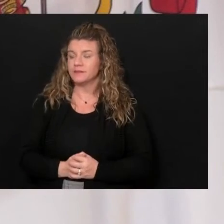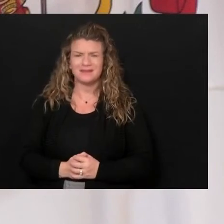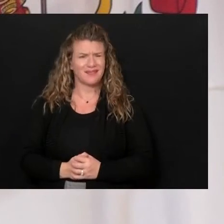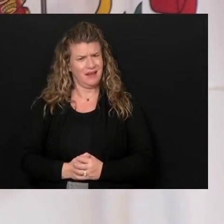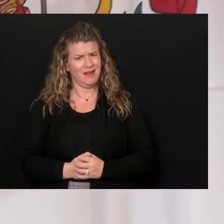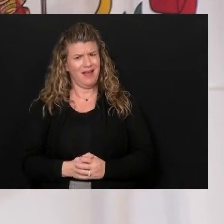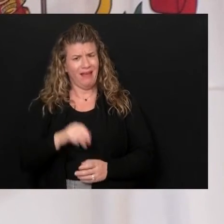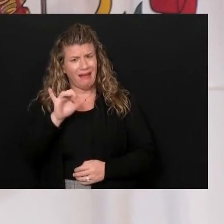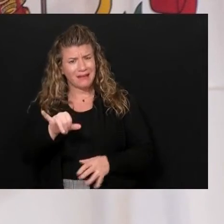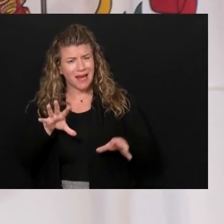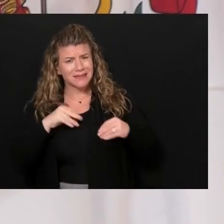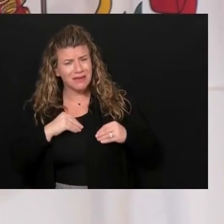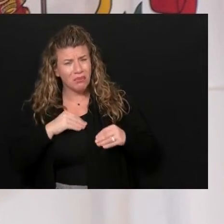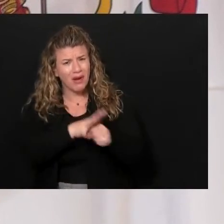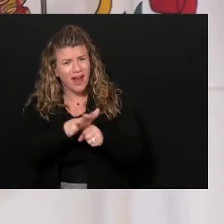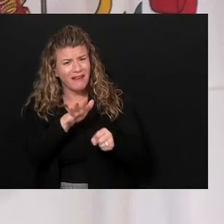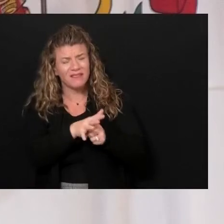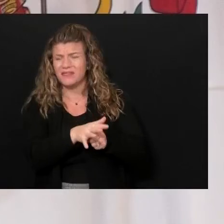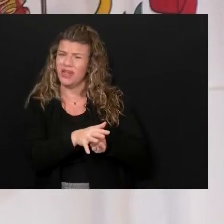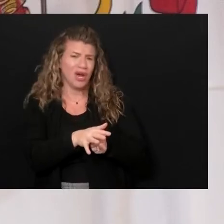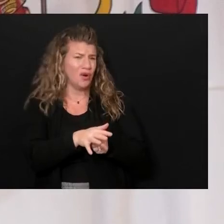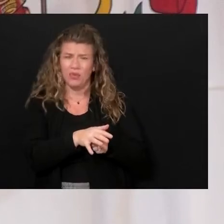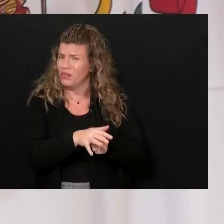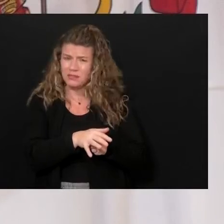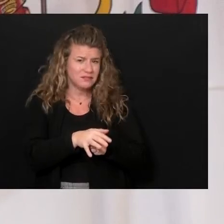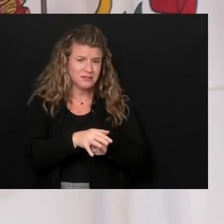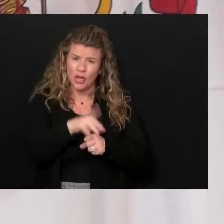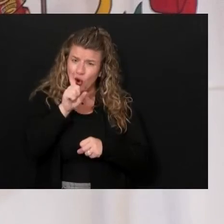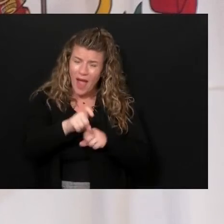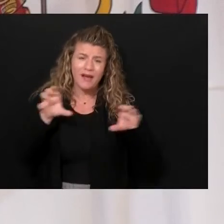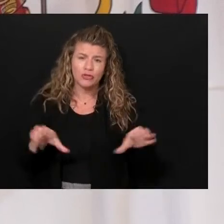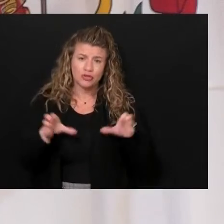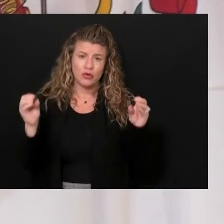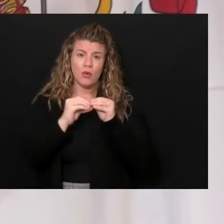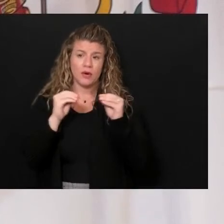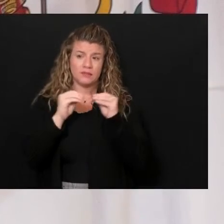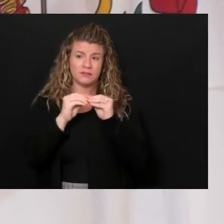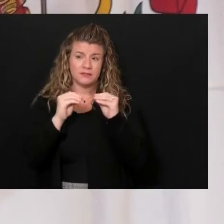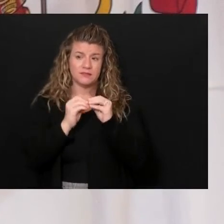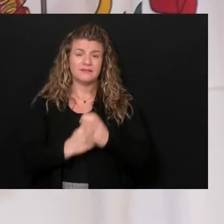That's not acceptable to me, and that's not what I'm going to do. I'm done, Jordan.